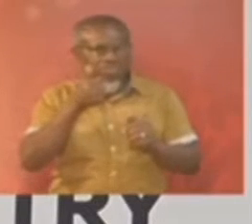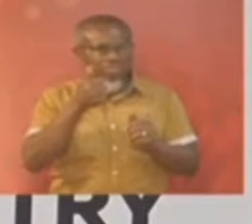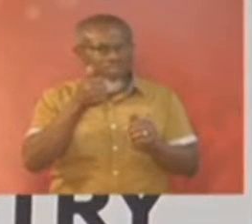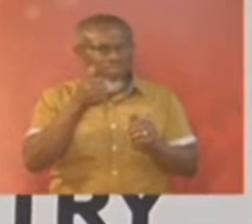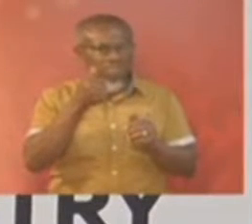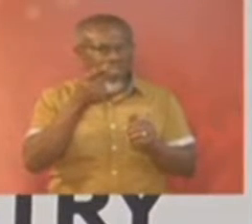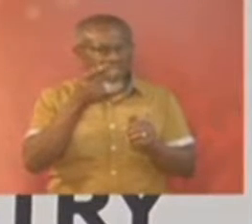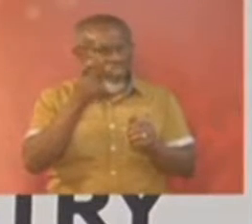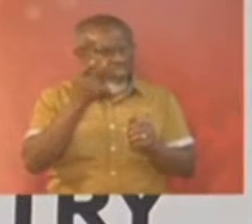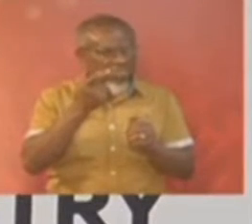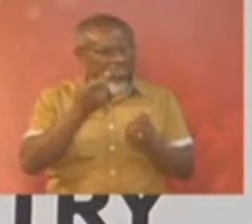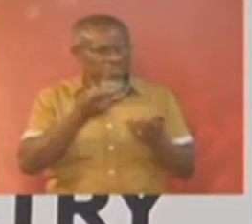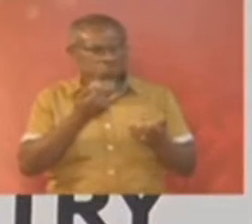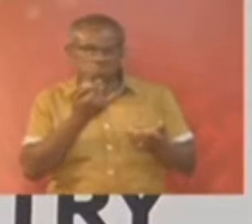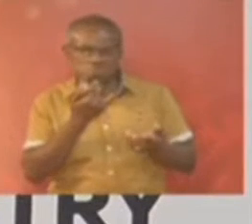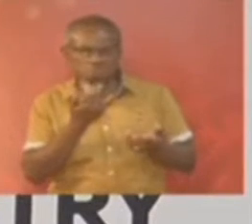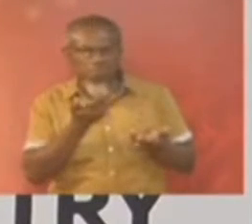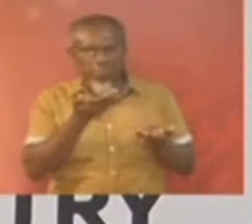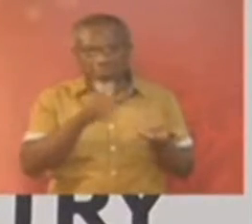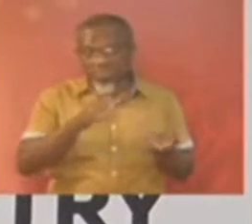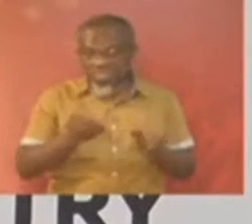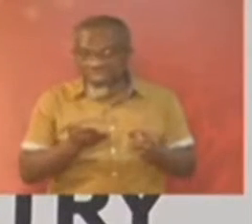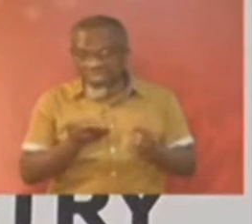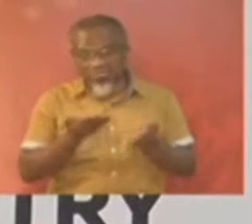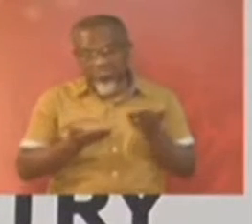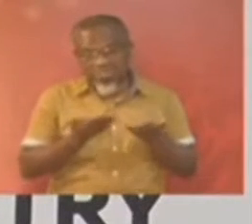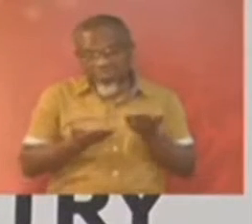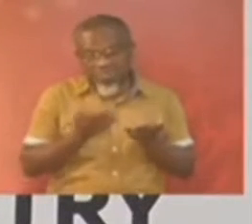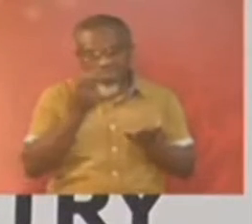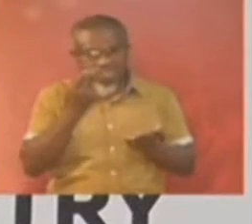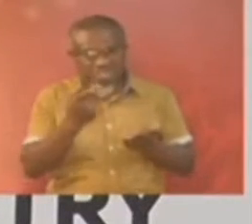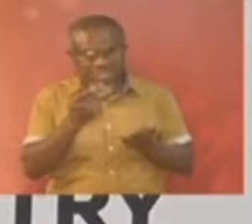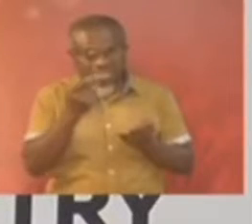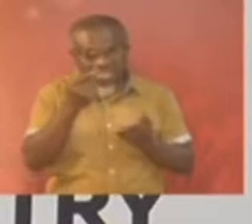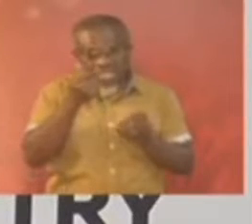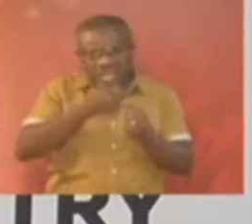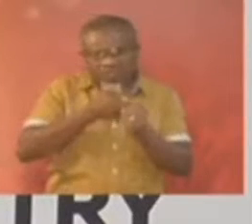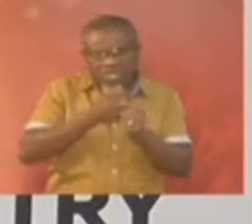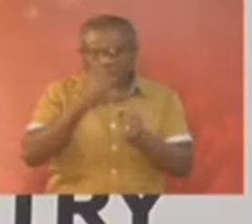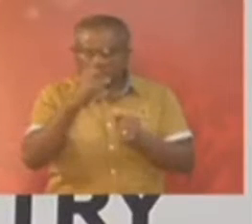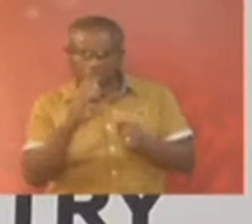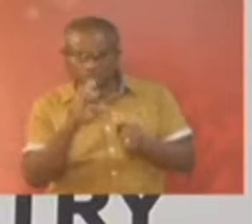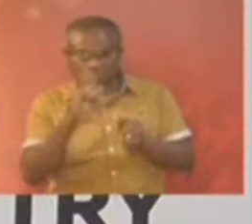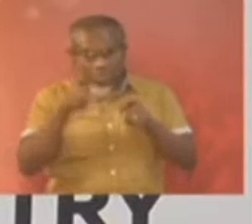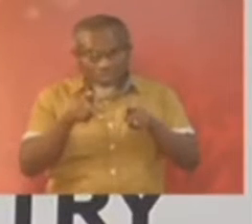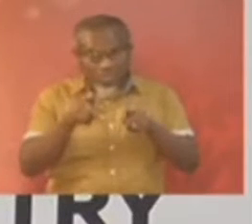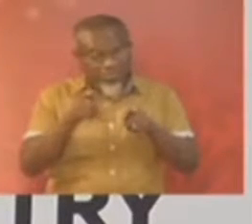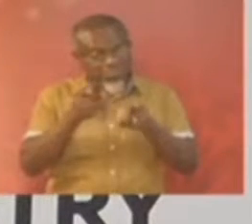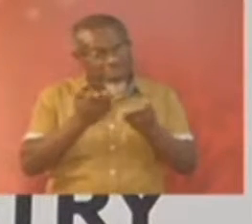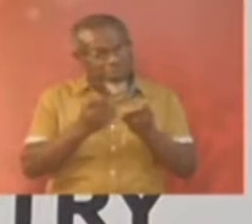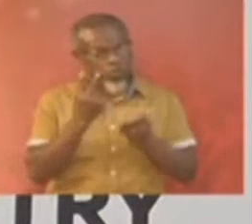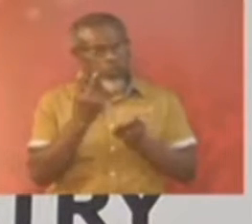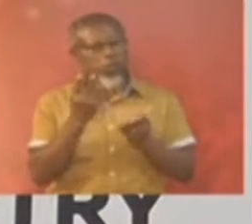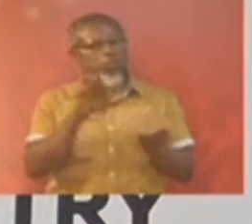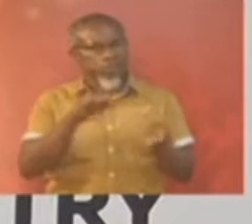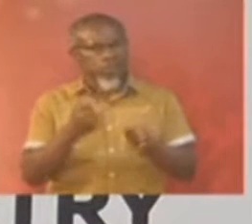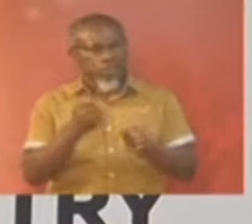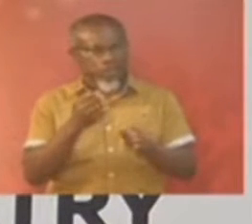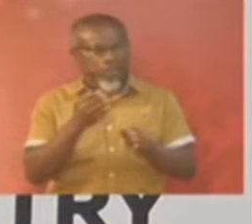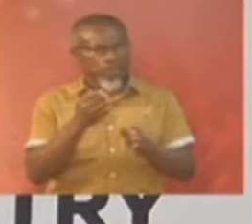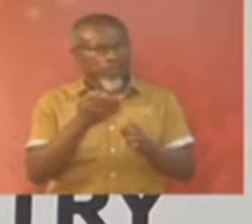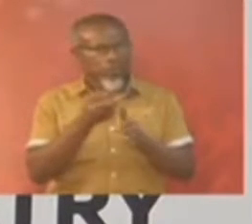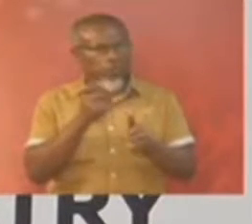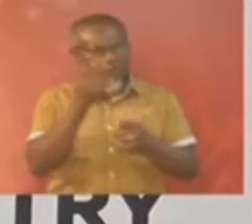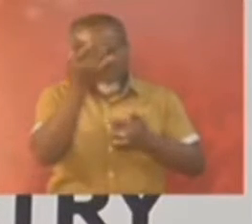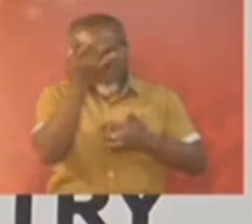as I just explained to Ravashi, we expect to have 2 deaths per 100 cases that we have, and we have to be mindful of that.